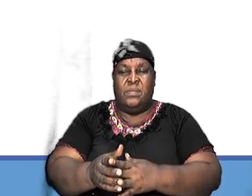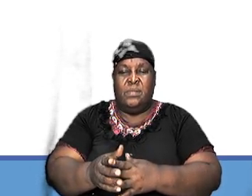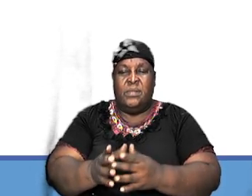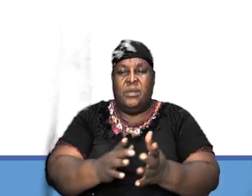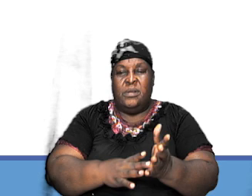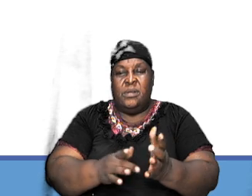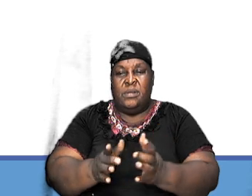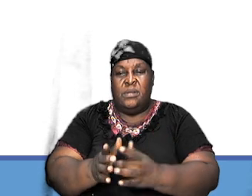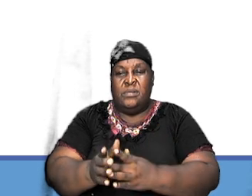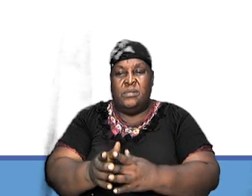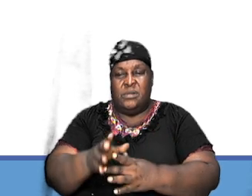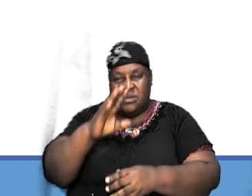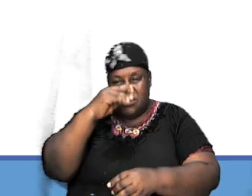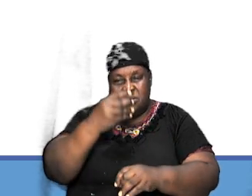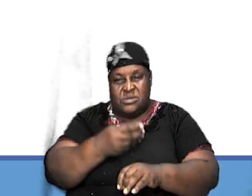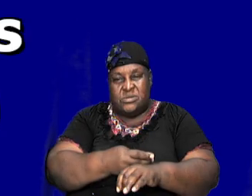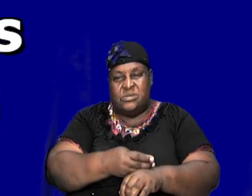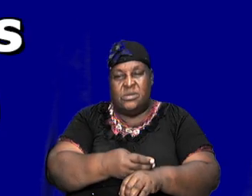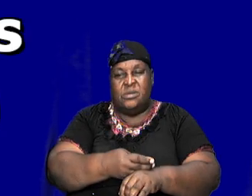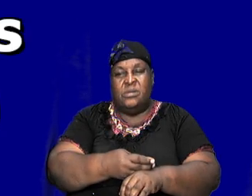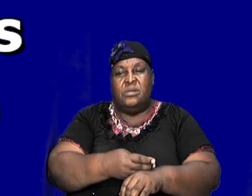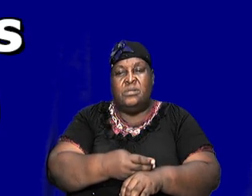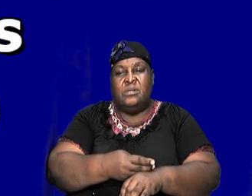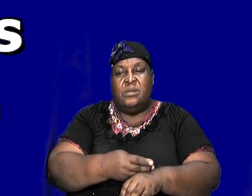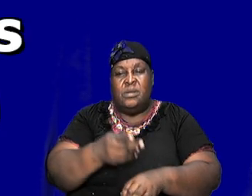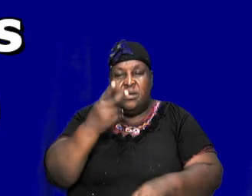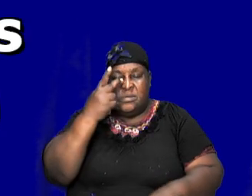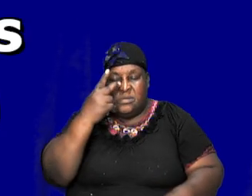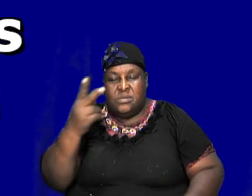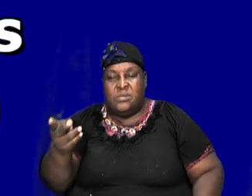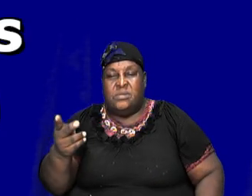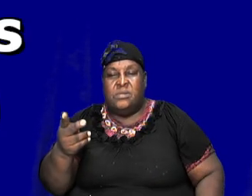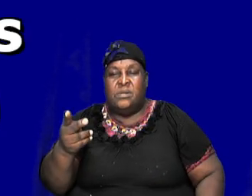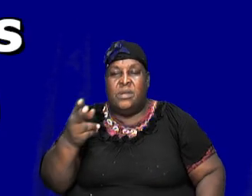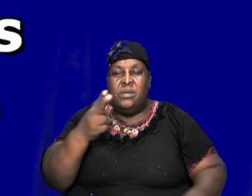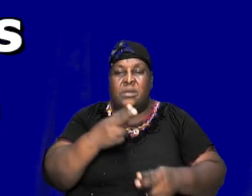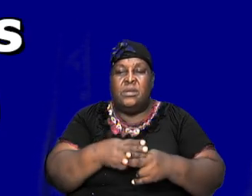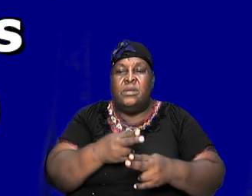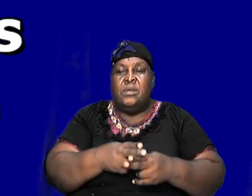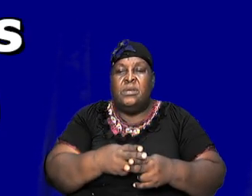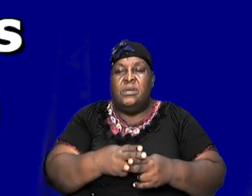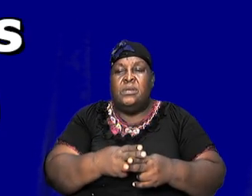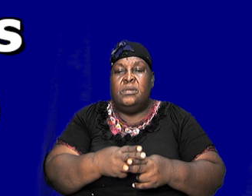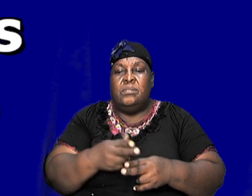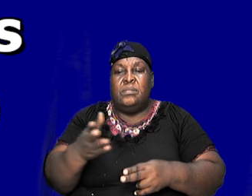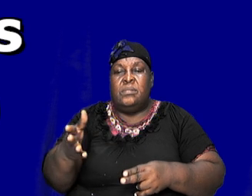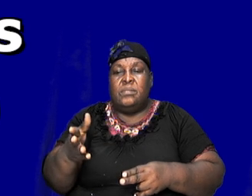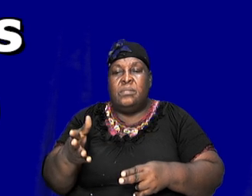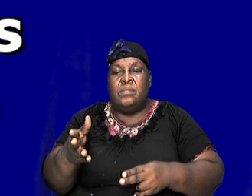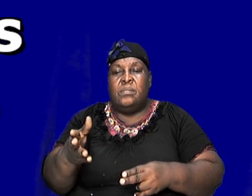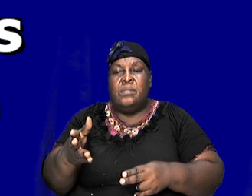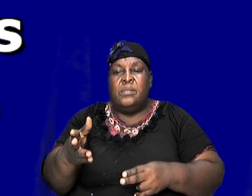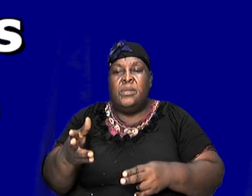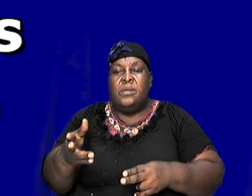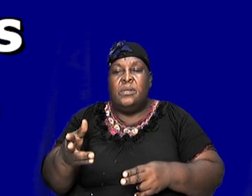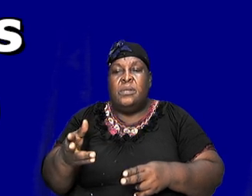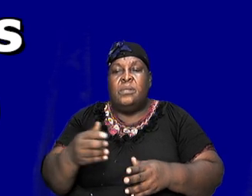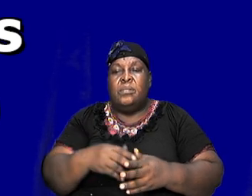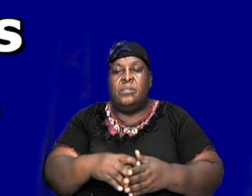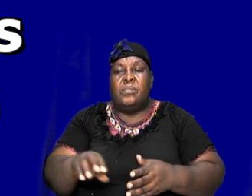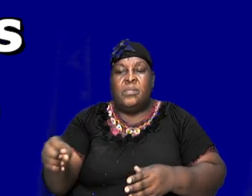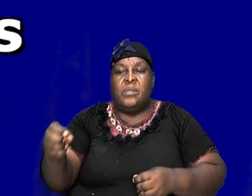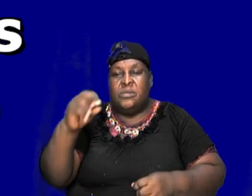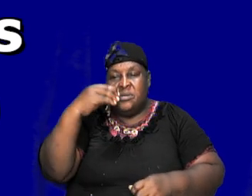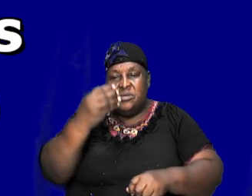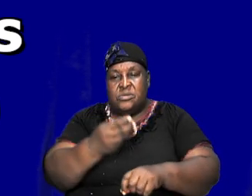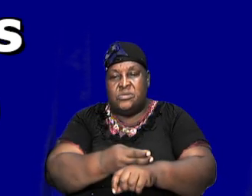brother of James, and he surnamed them Boanerges, which is the son